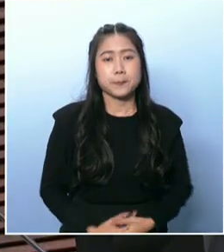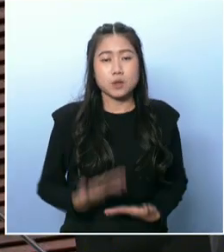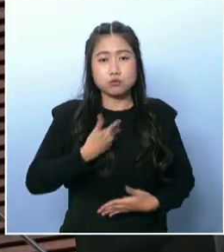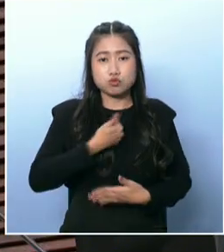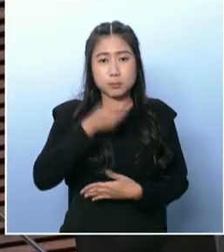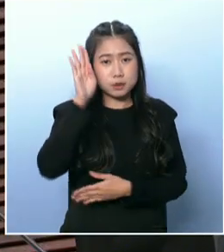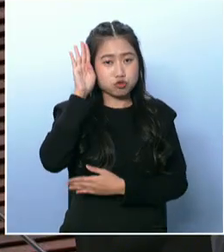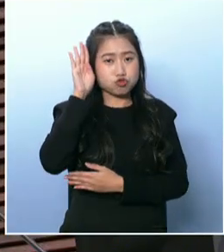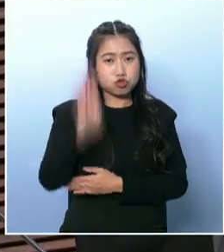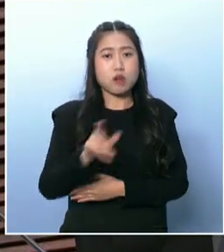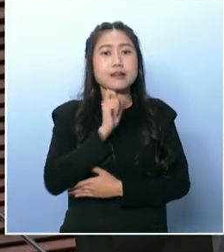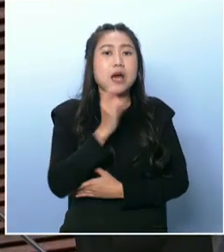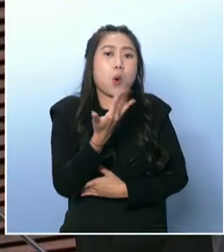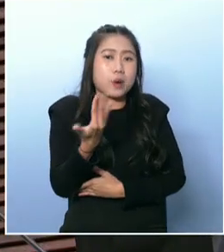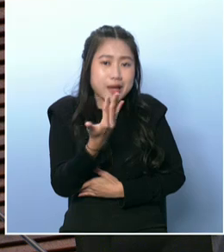it?